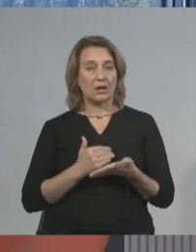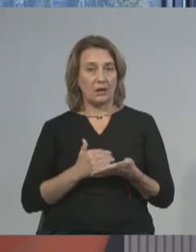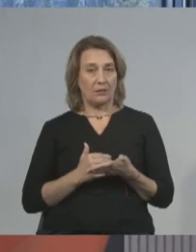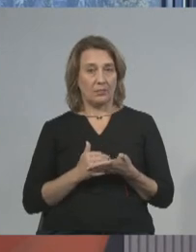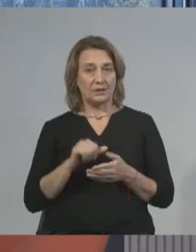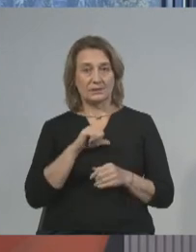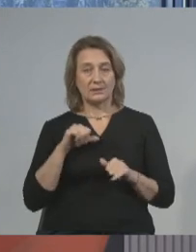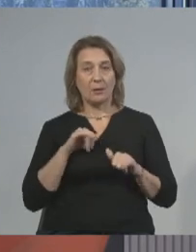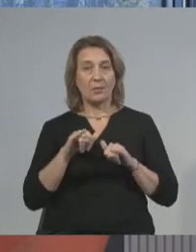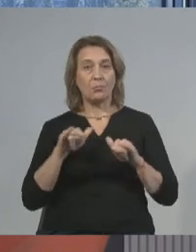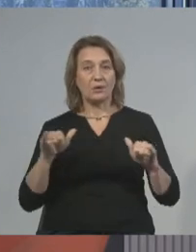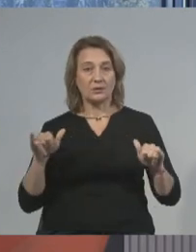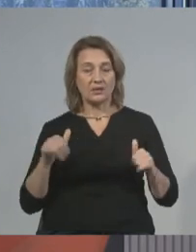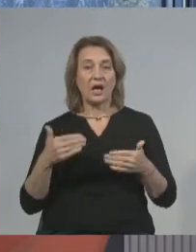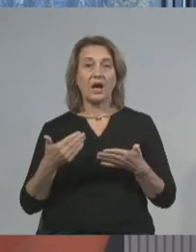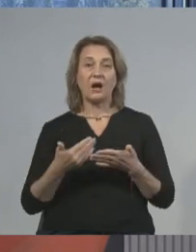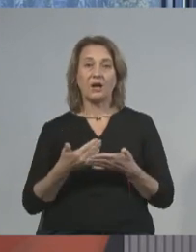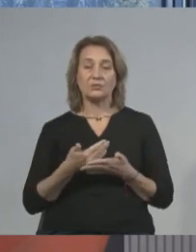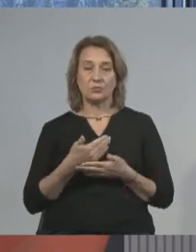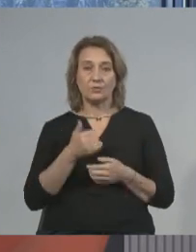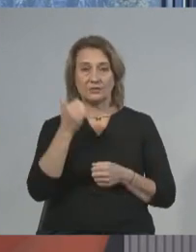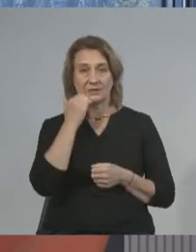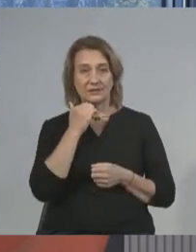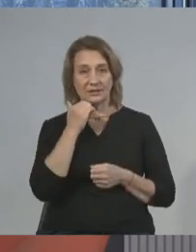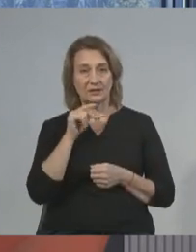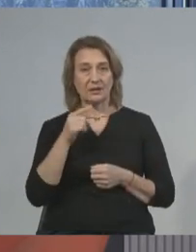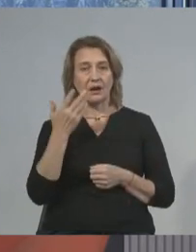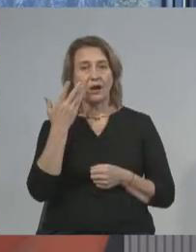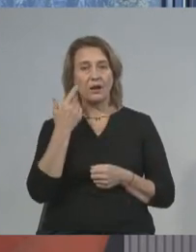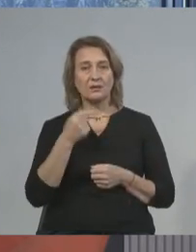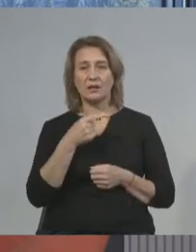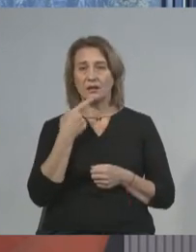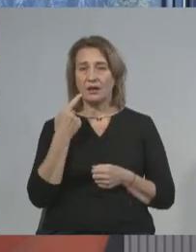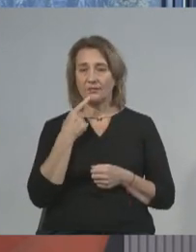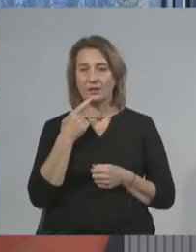state programs at raising media literacy